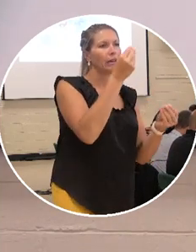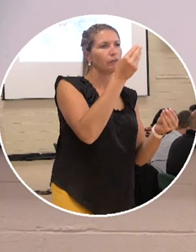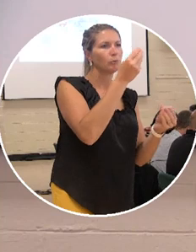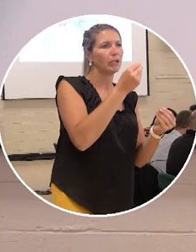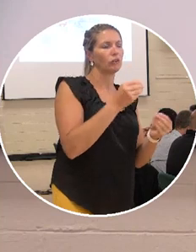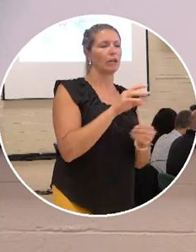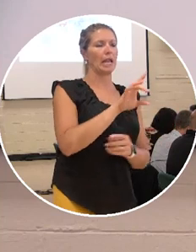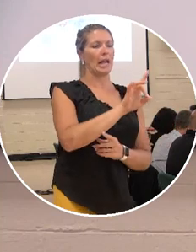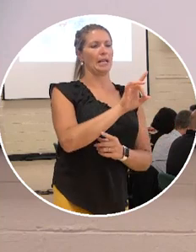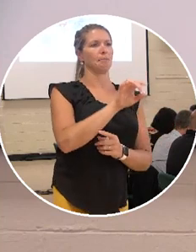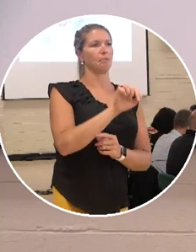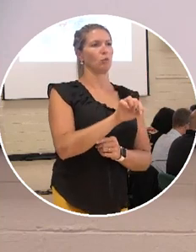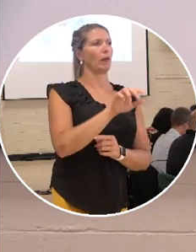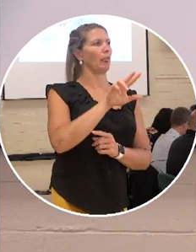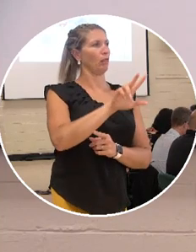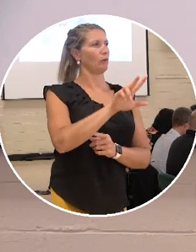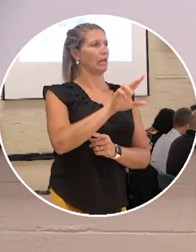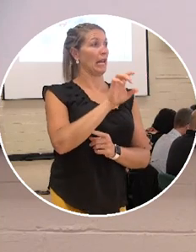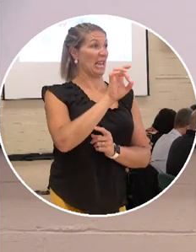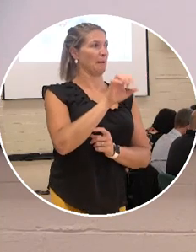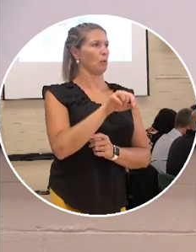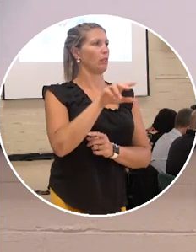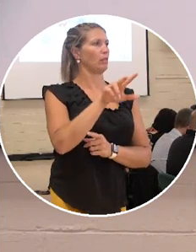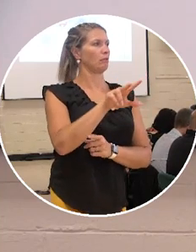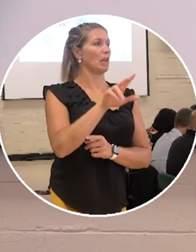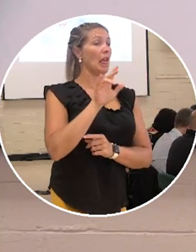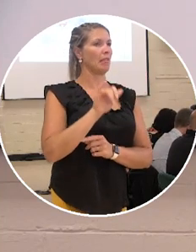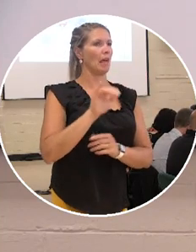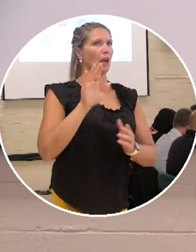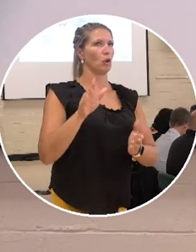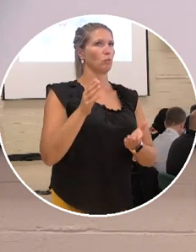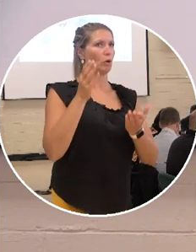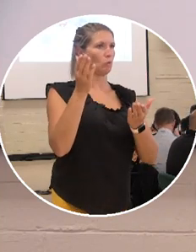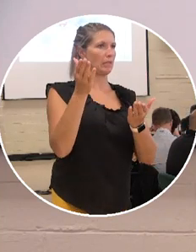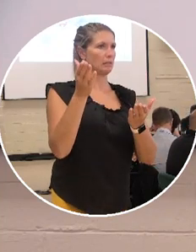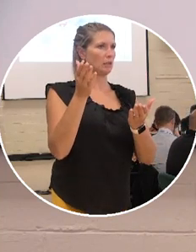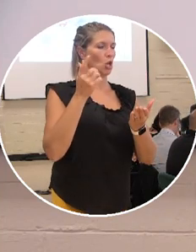adding that request to our school review process?